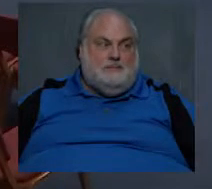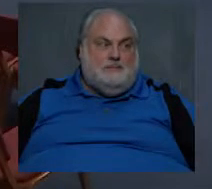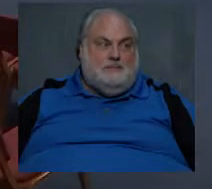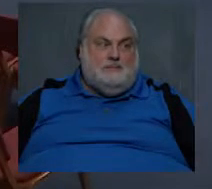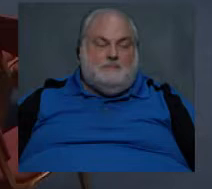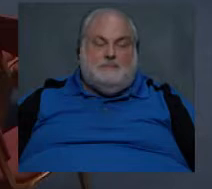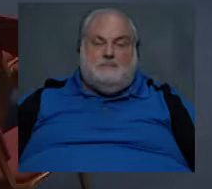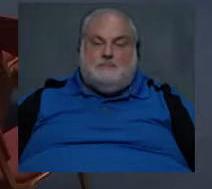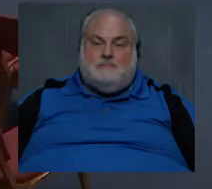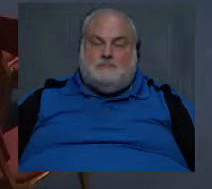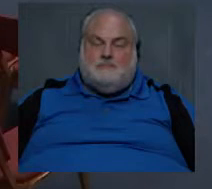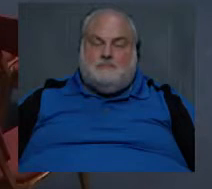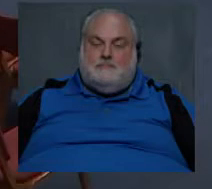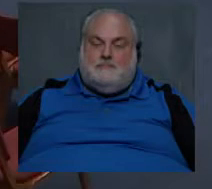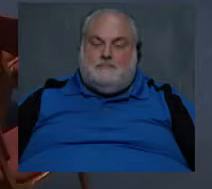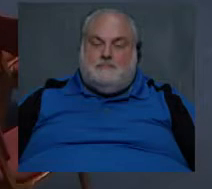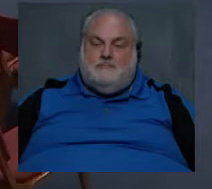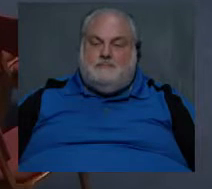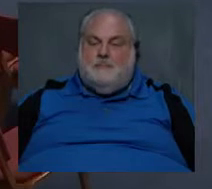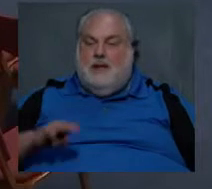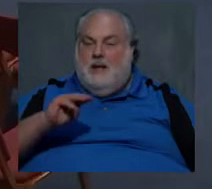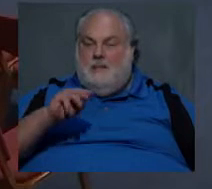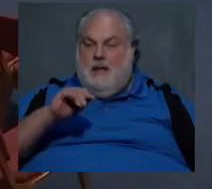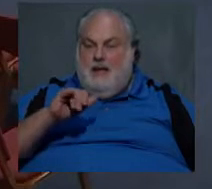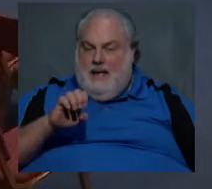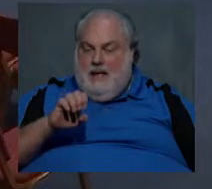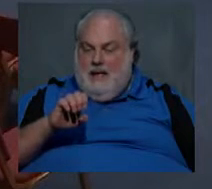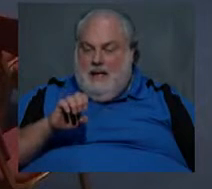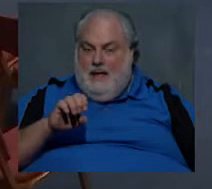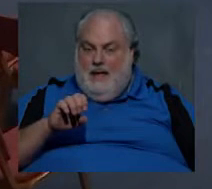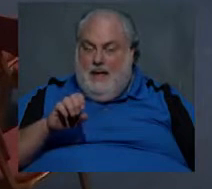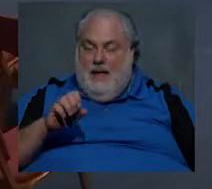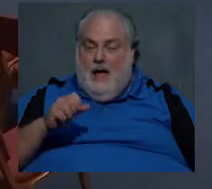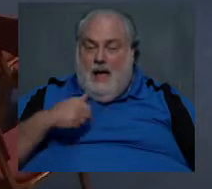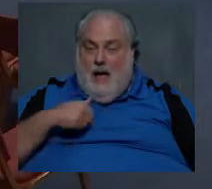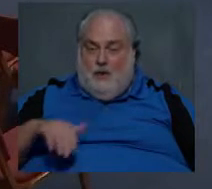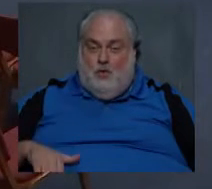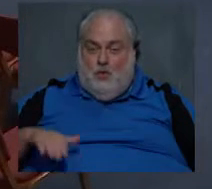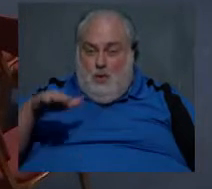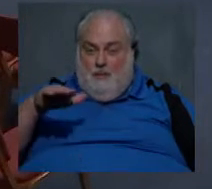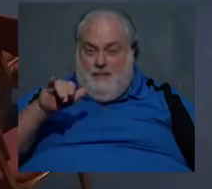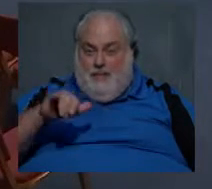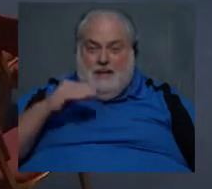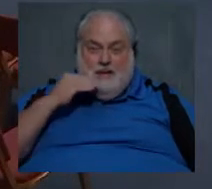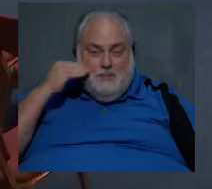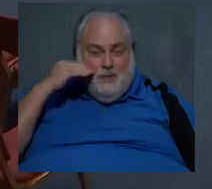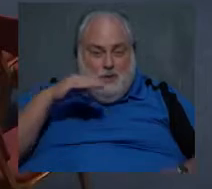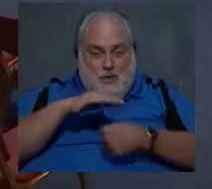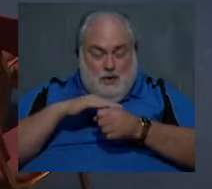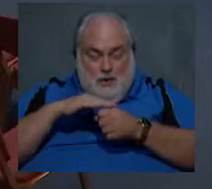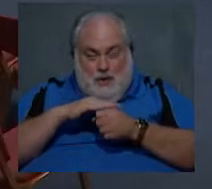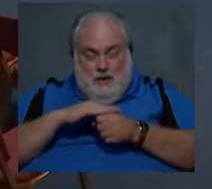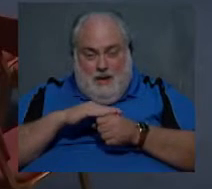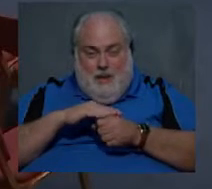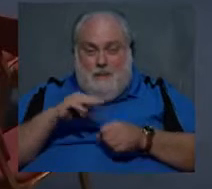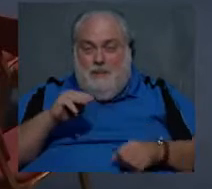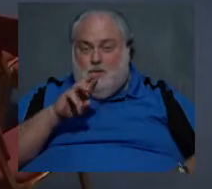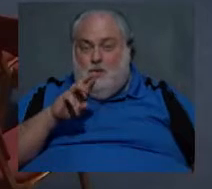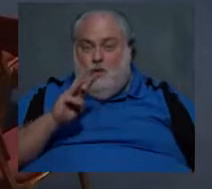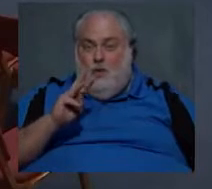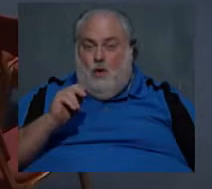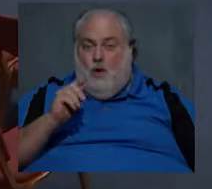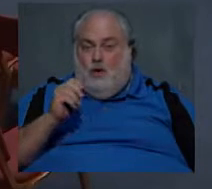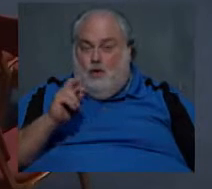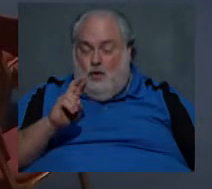I grew up in that neighborhood, and I hate to tell you how many years ago that was. But Mr. Walker, you